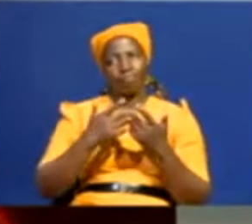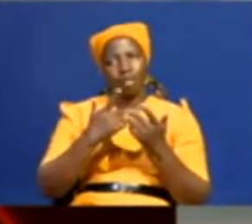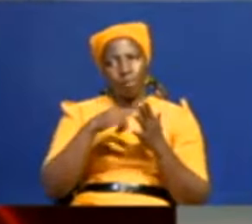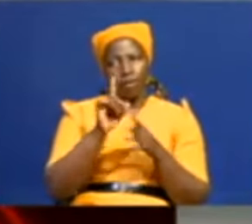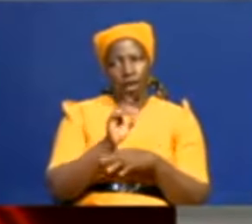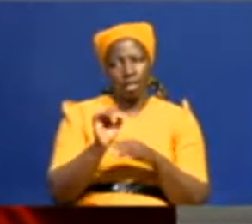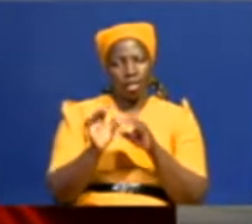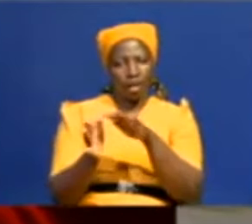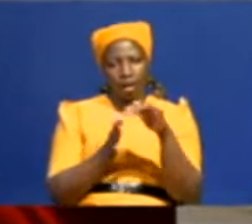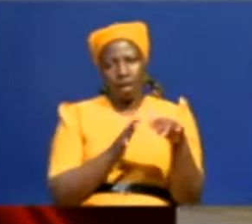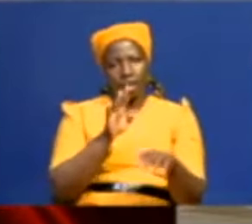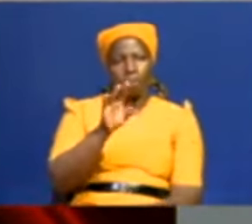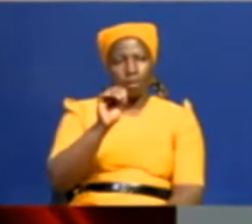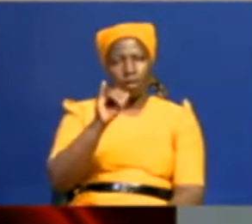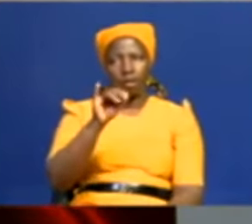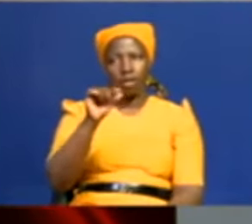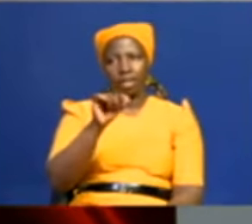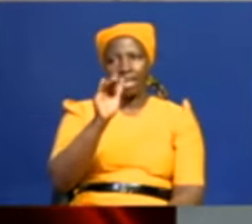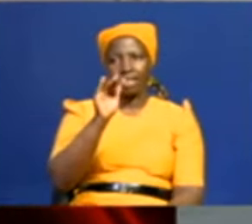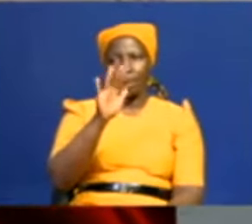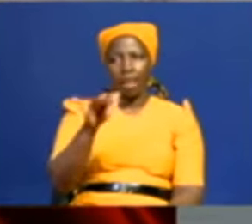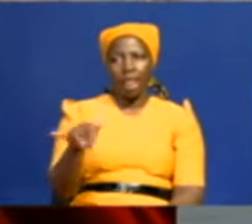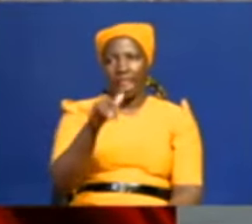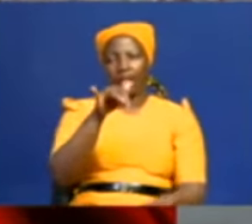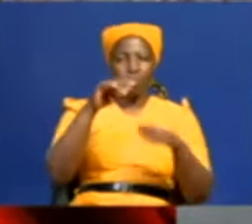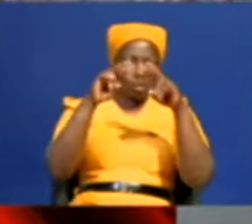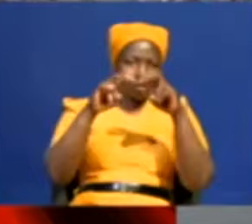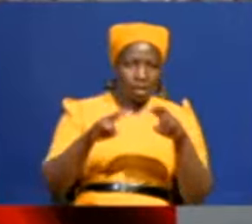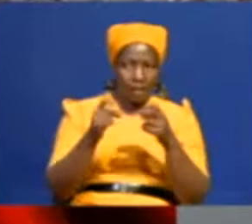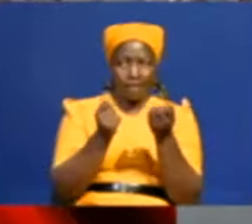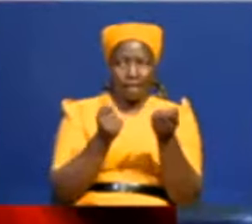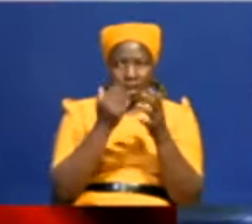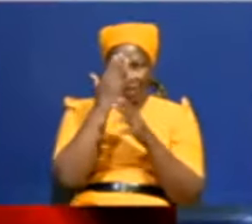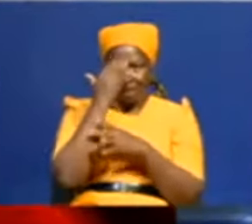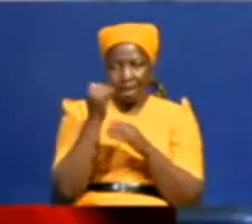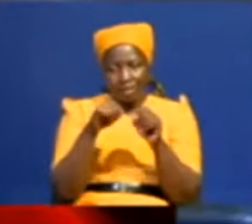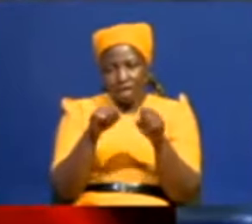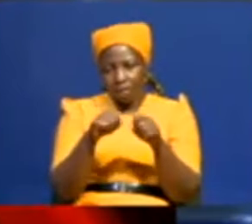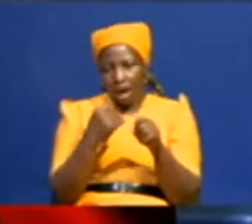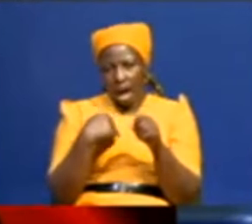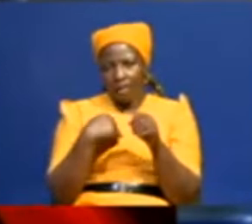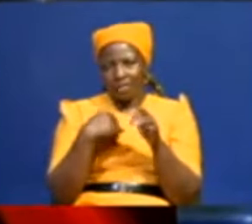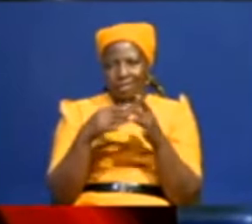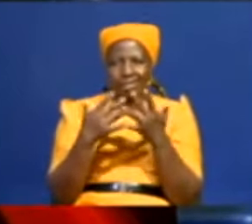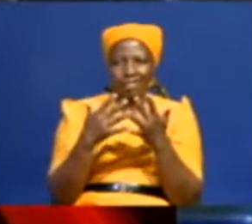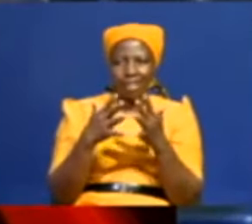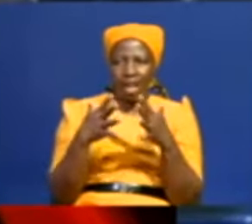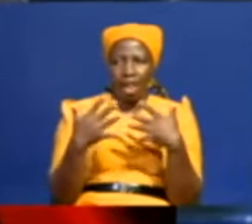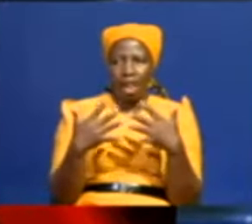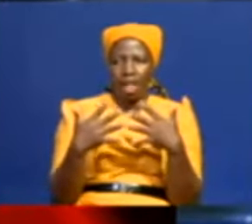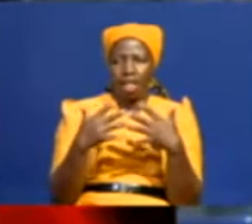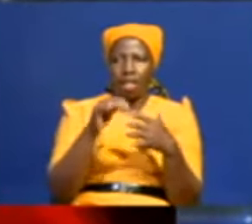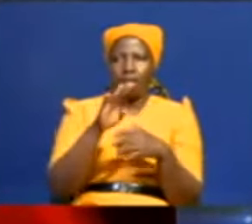is urging airlines to inspect its 737 MAX airplanes for a possible loose bolt in radar control systems. The airplane maker called